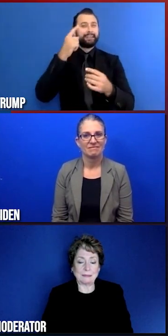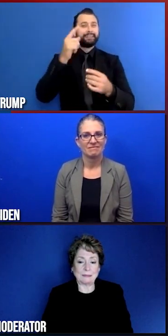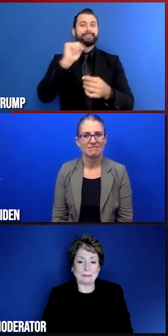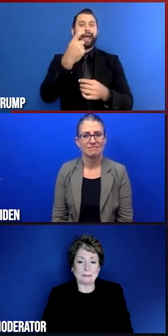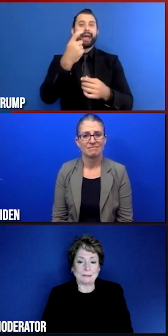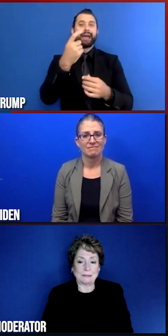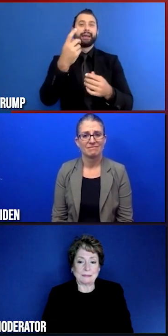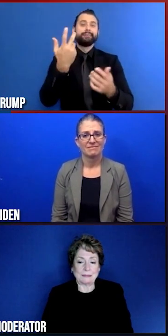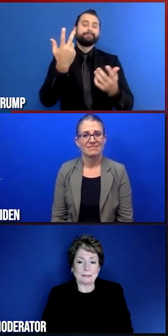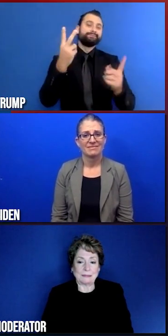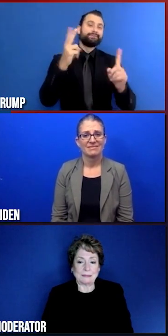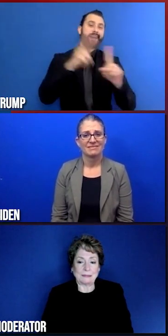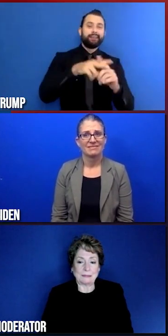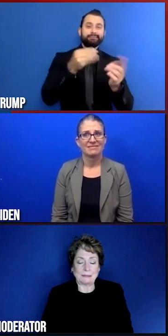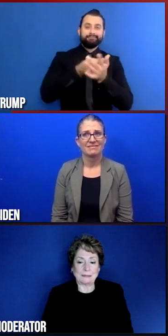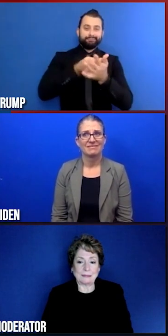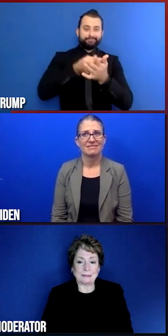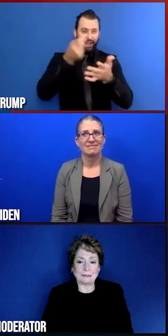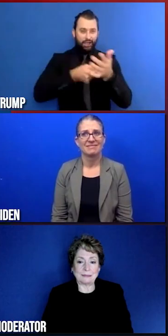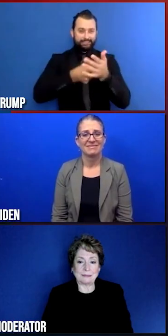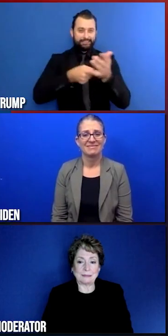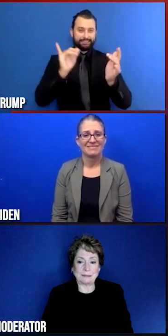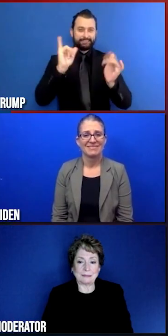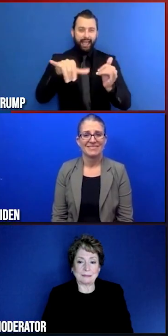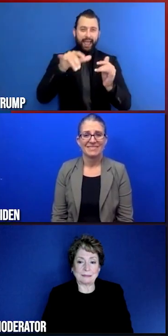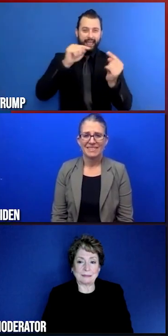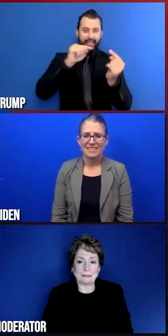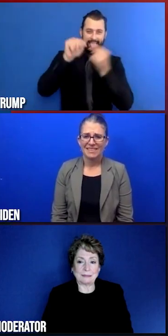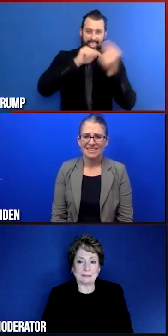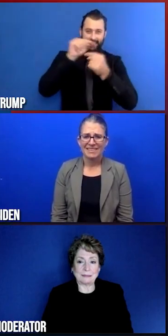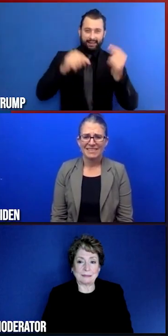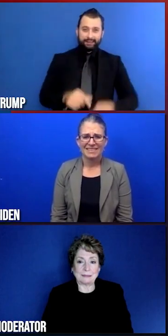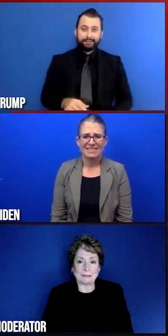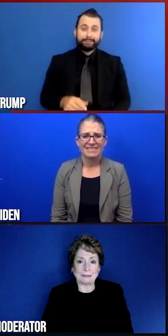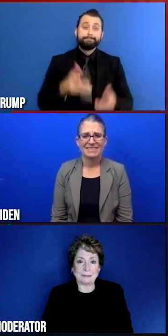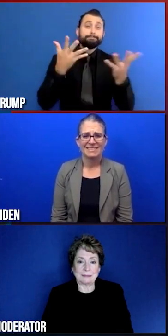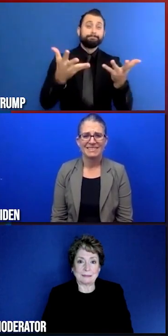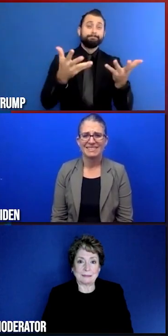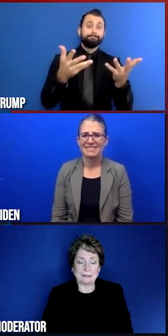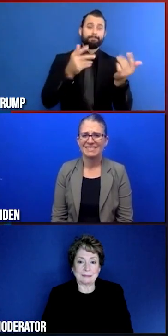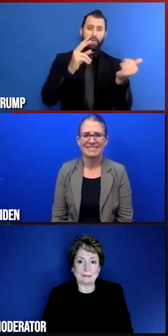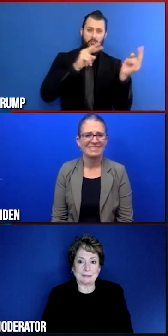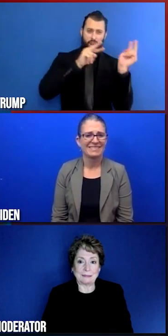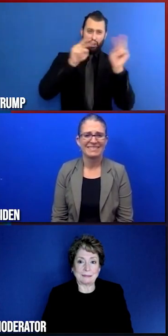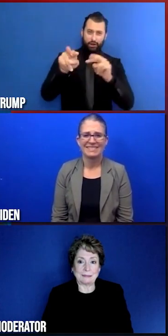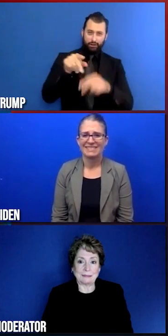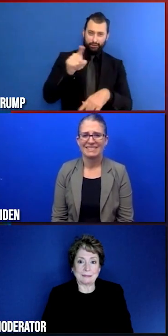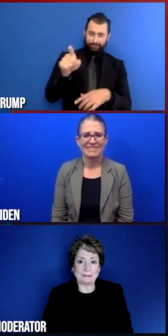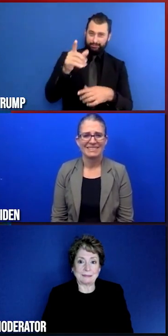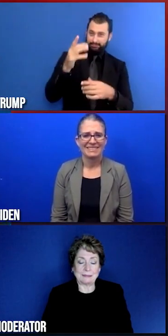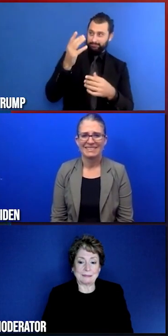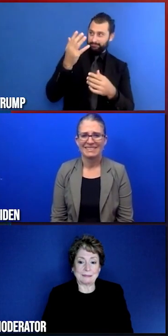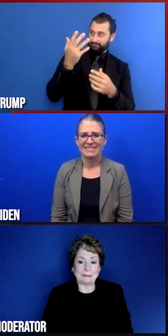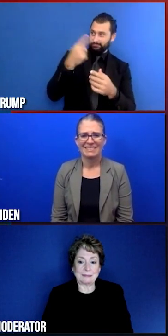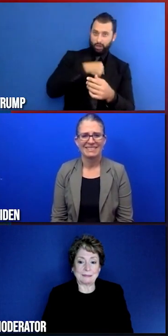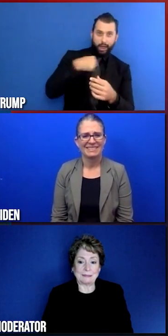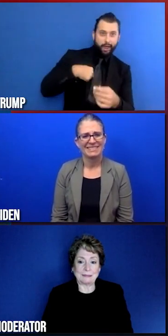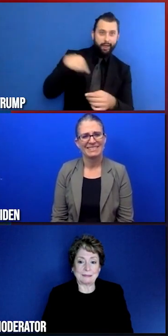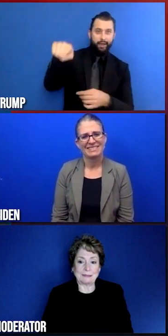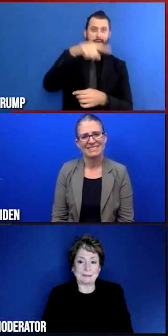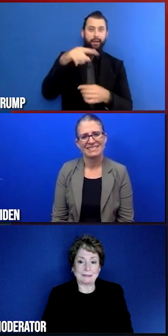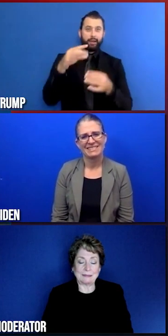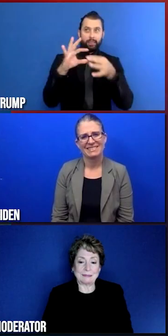I don't make money from Russia. You made $3.5 million, Joe, and your son gave you. They even have a